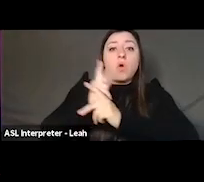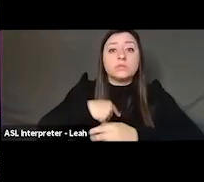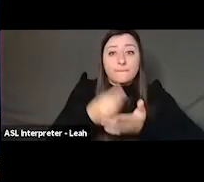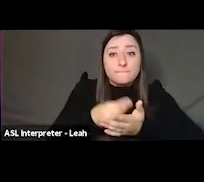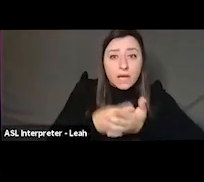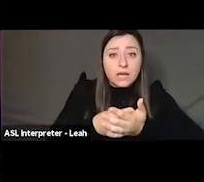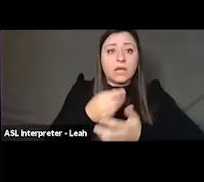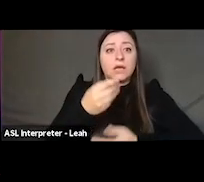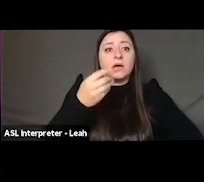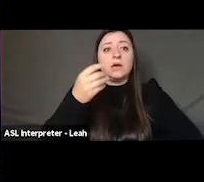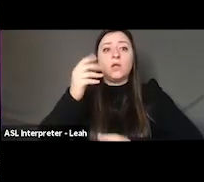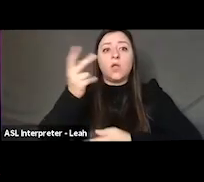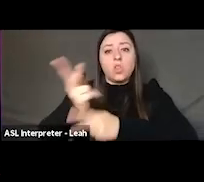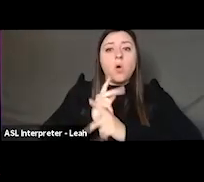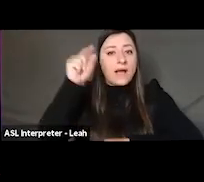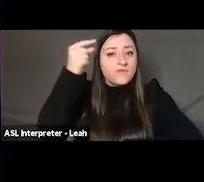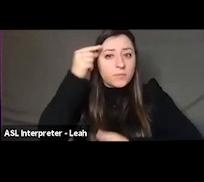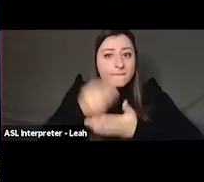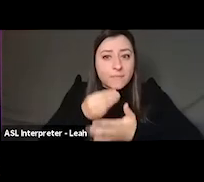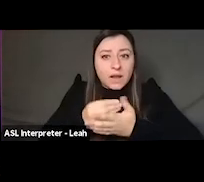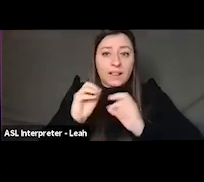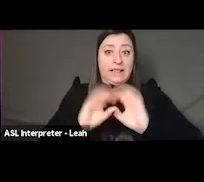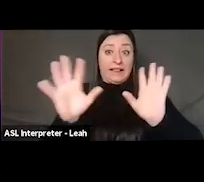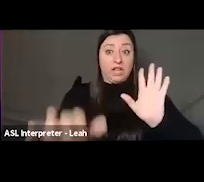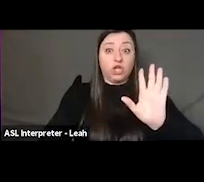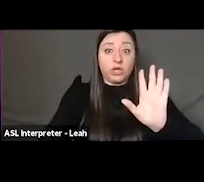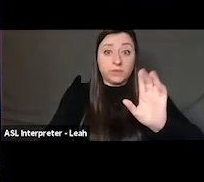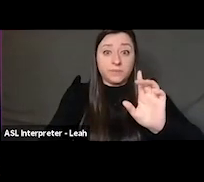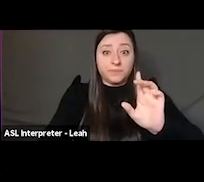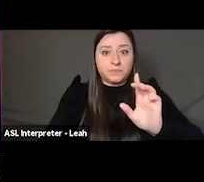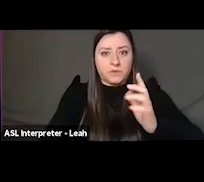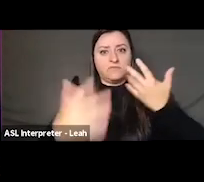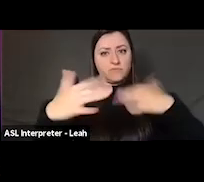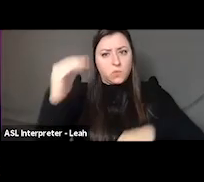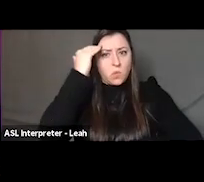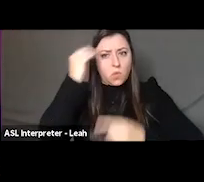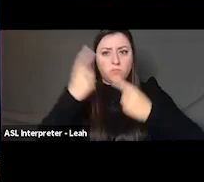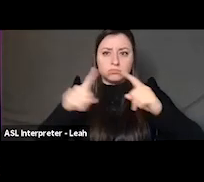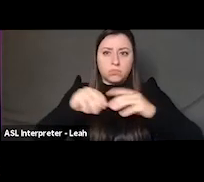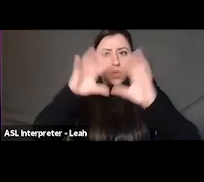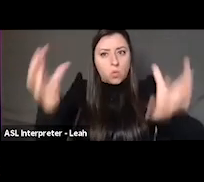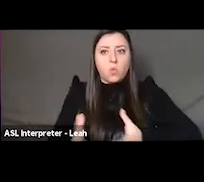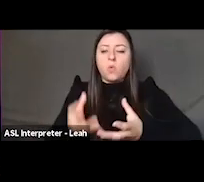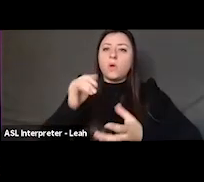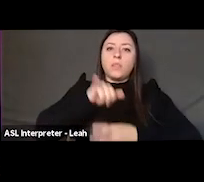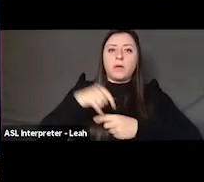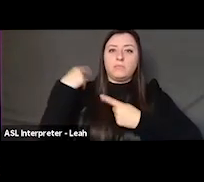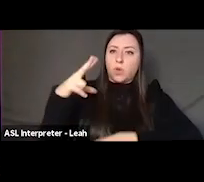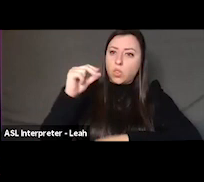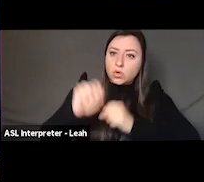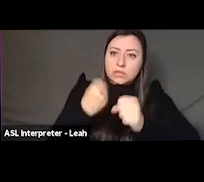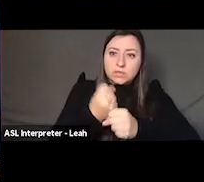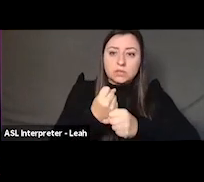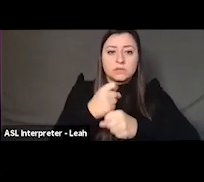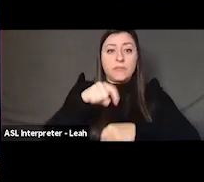which is clearly and very much well known around the world that for the past 30 years, this government has been corrupt, has